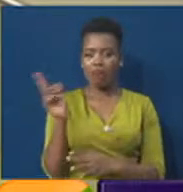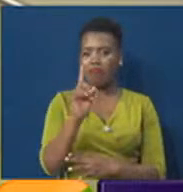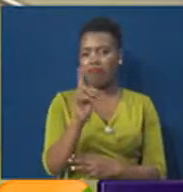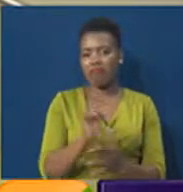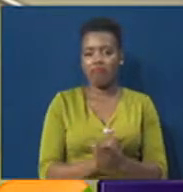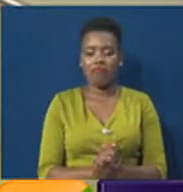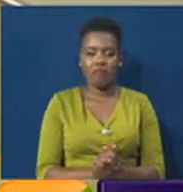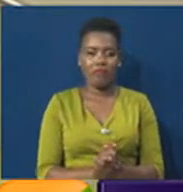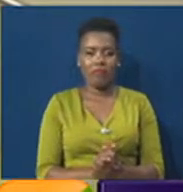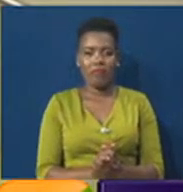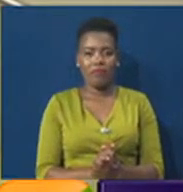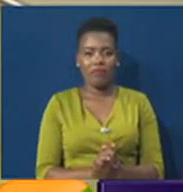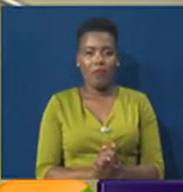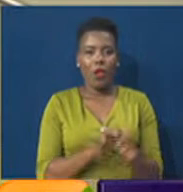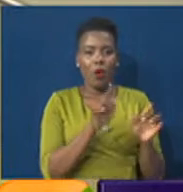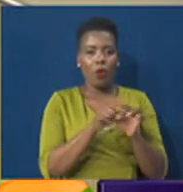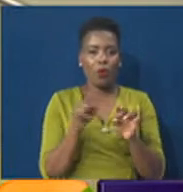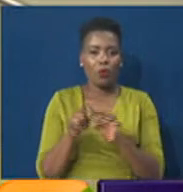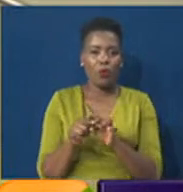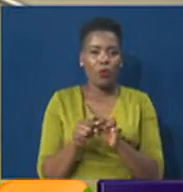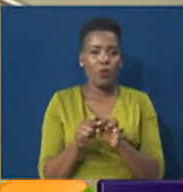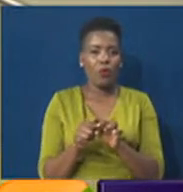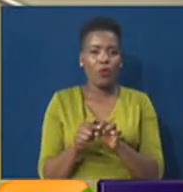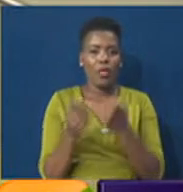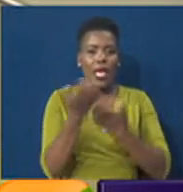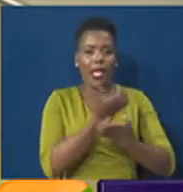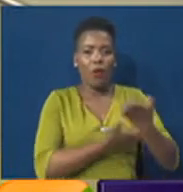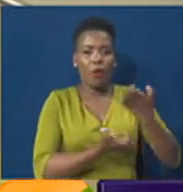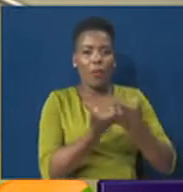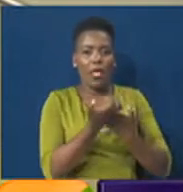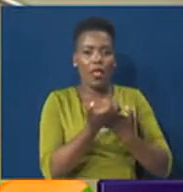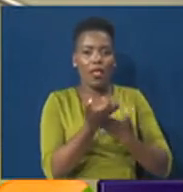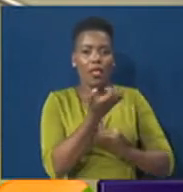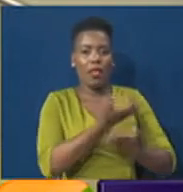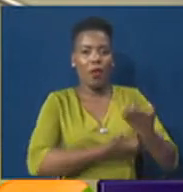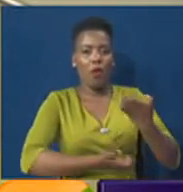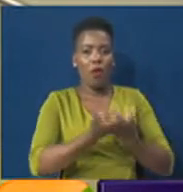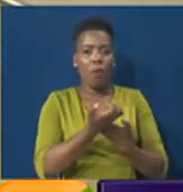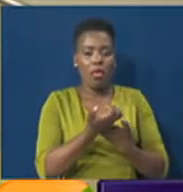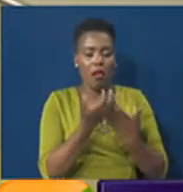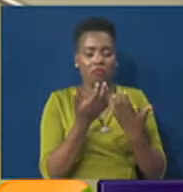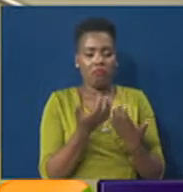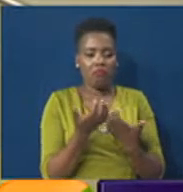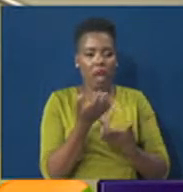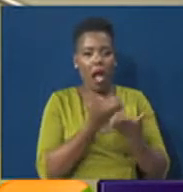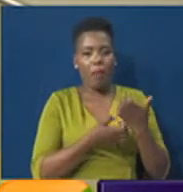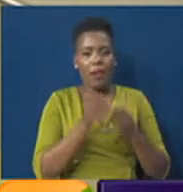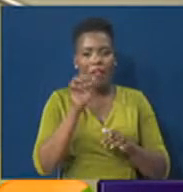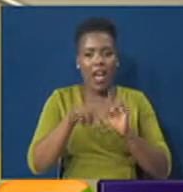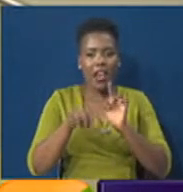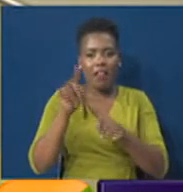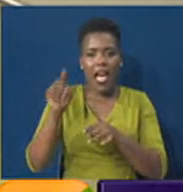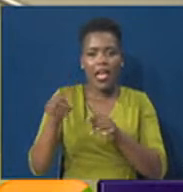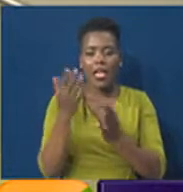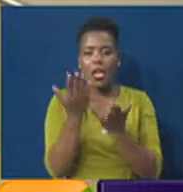past. And also, economies are in perspectives and comparisons. If you look